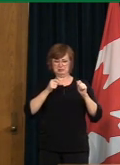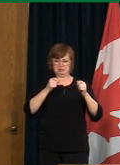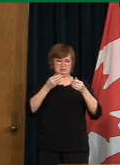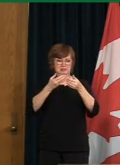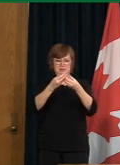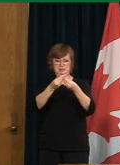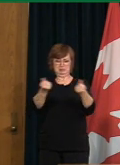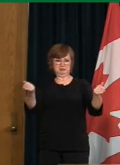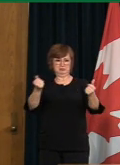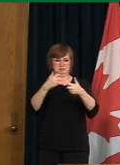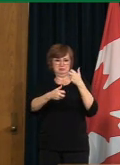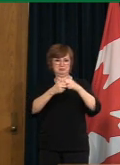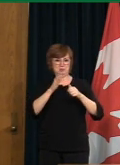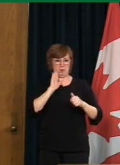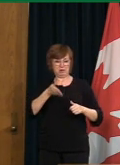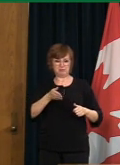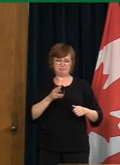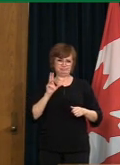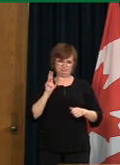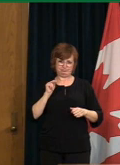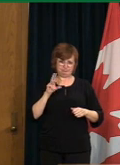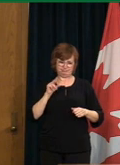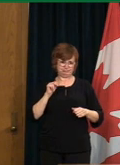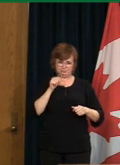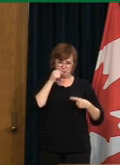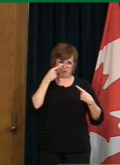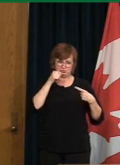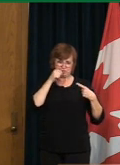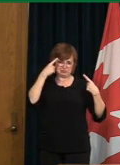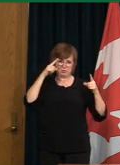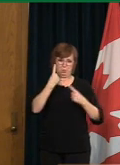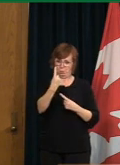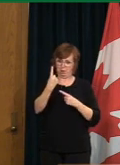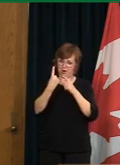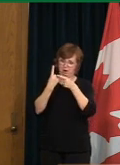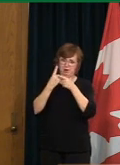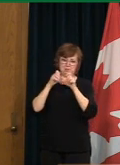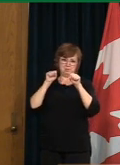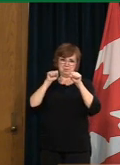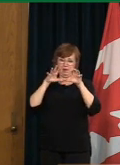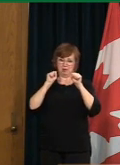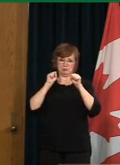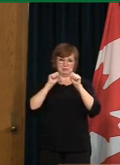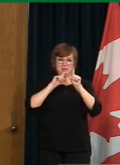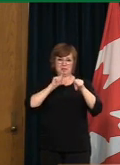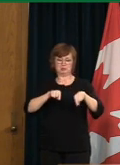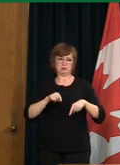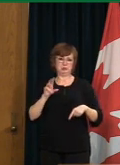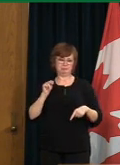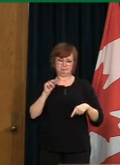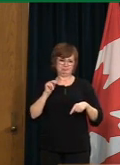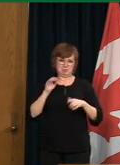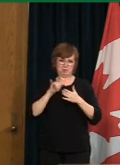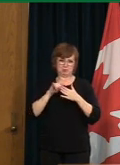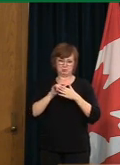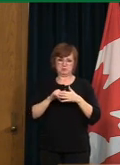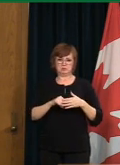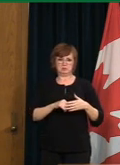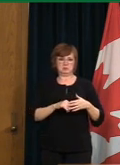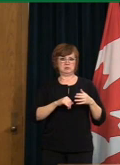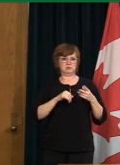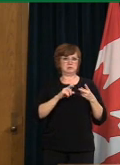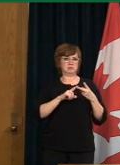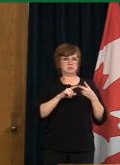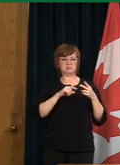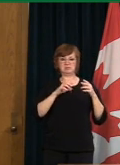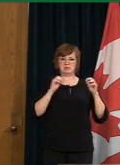controlling COVID-19. There's no one place, there's no one activity that is responsible for spreading this